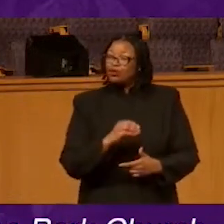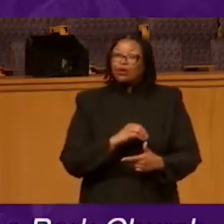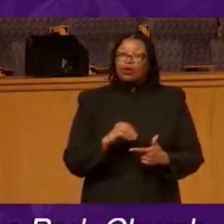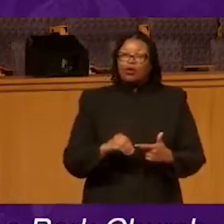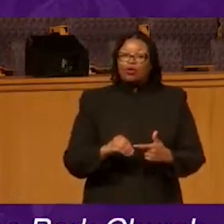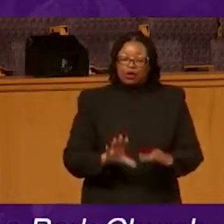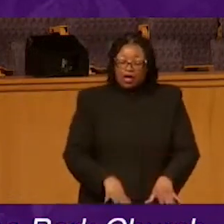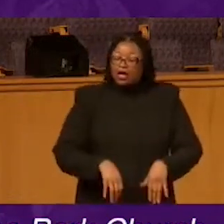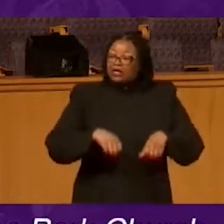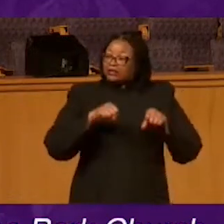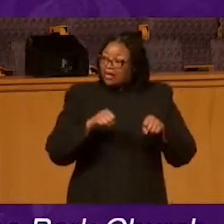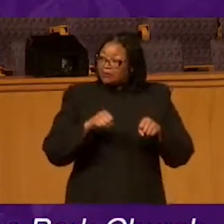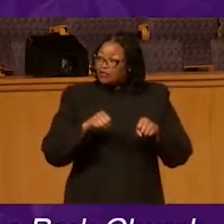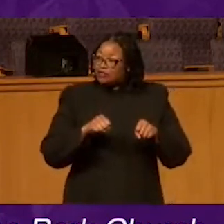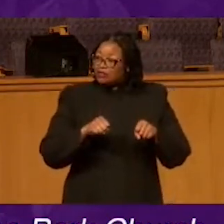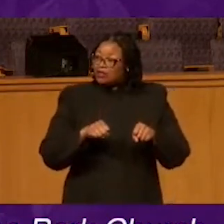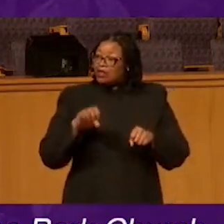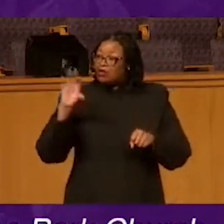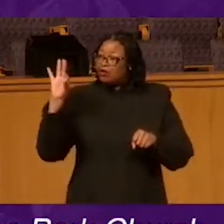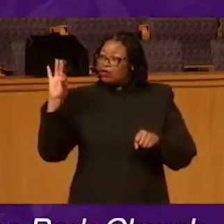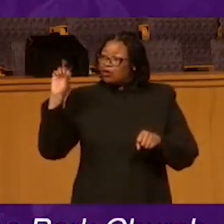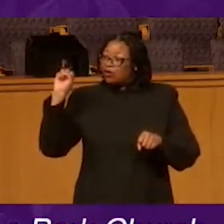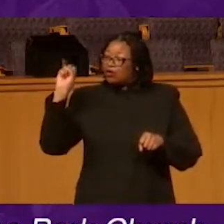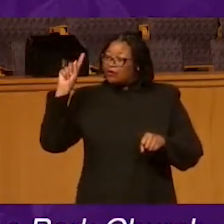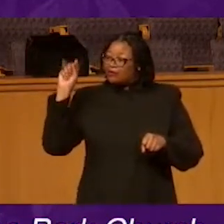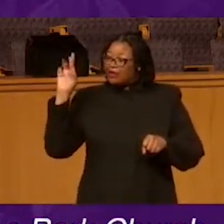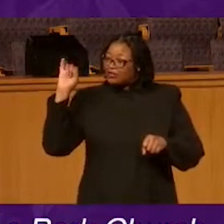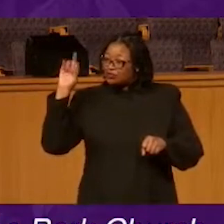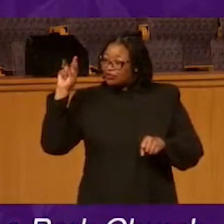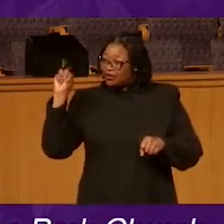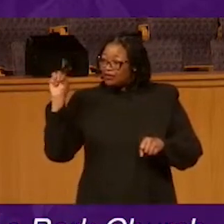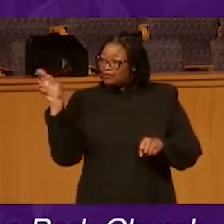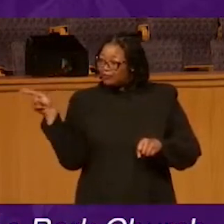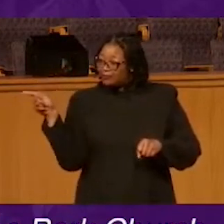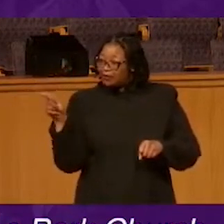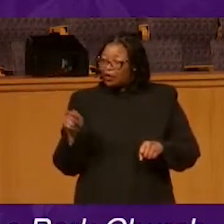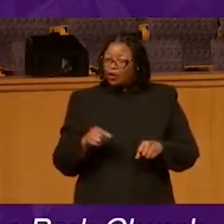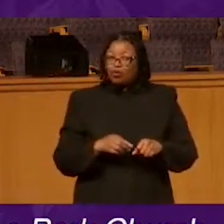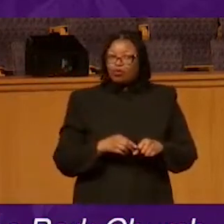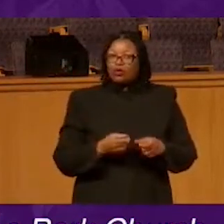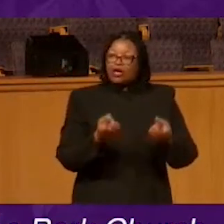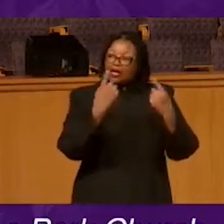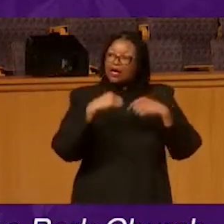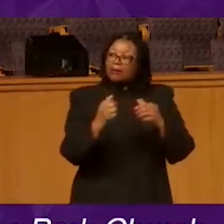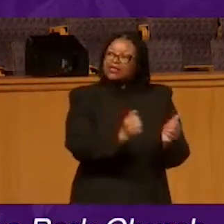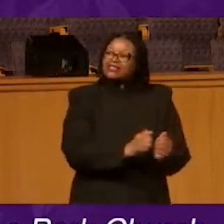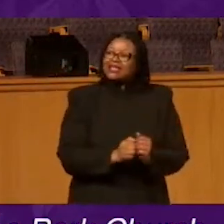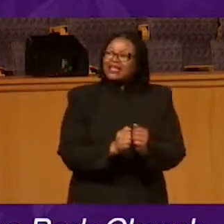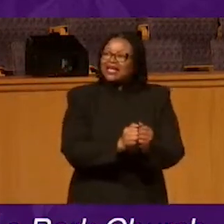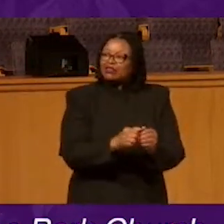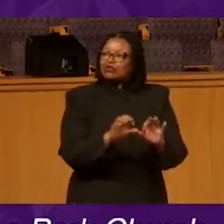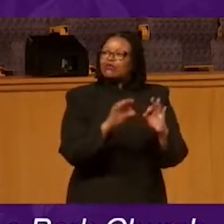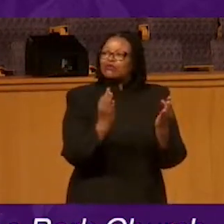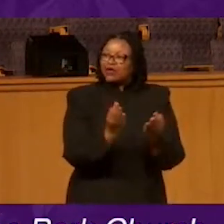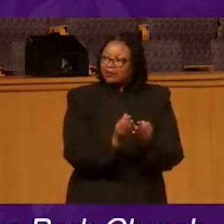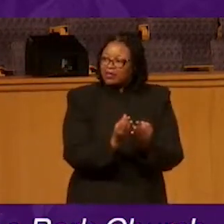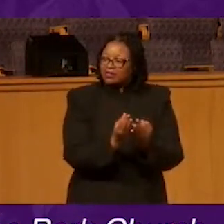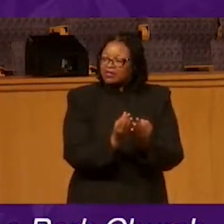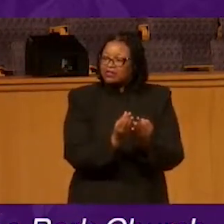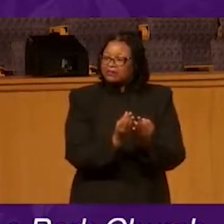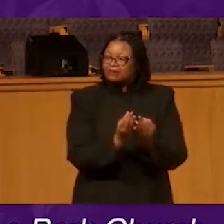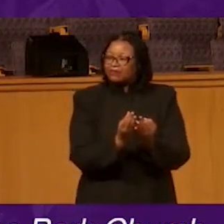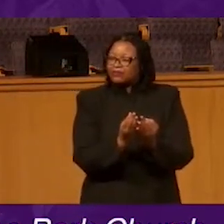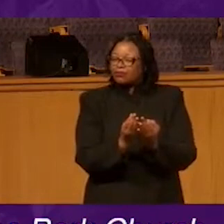of adoption or fostering, or those of blending by blended families.